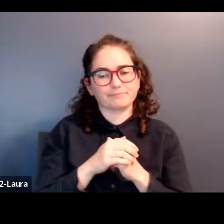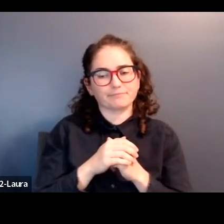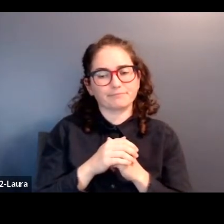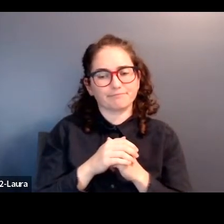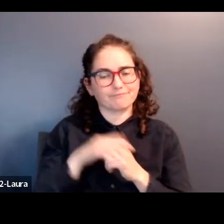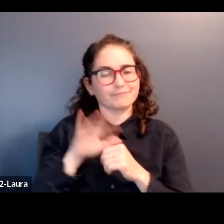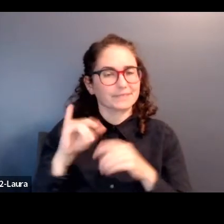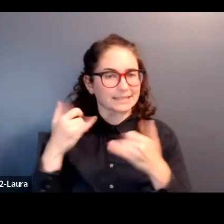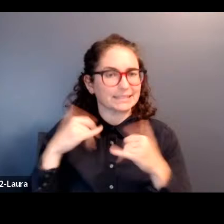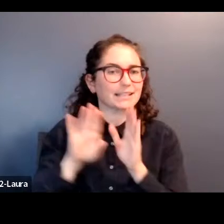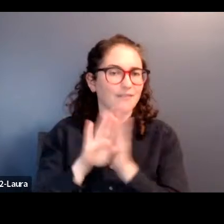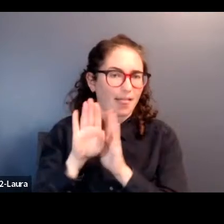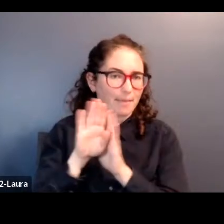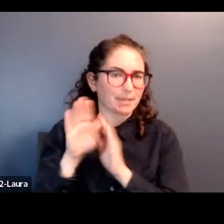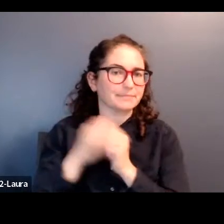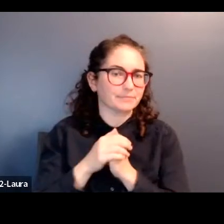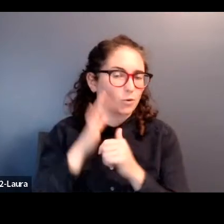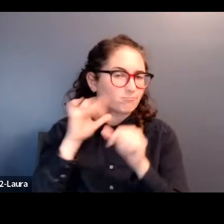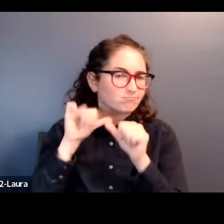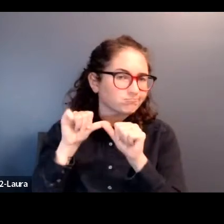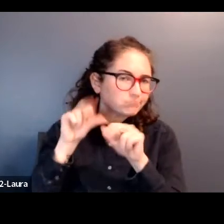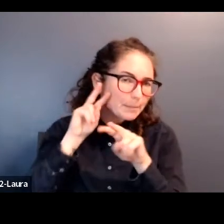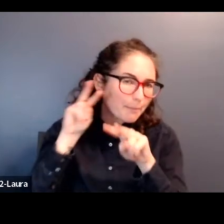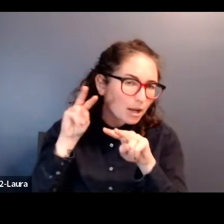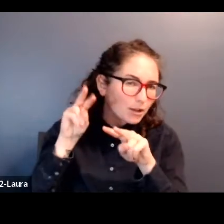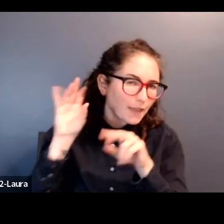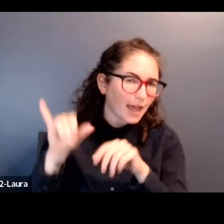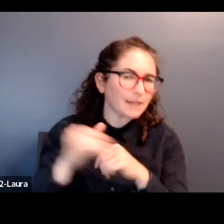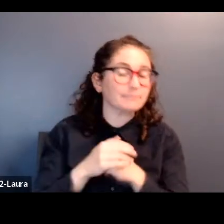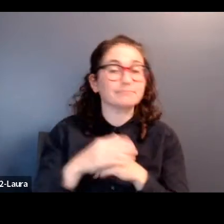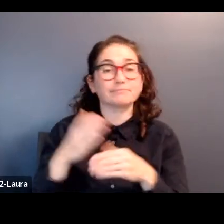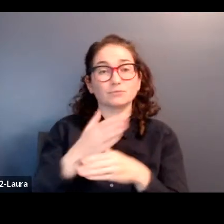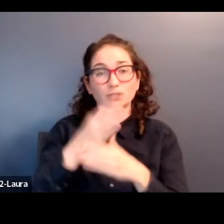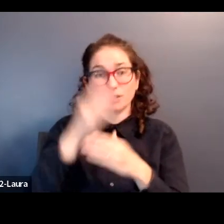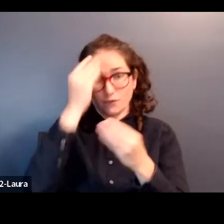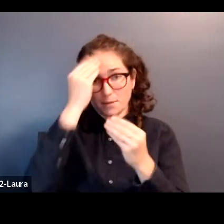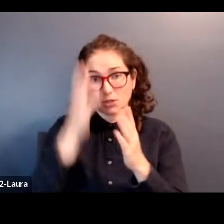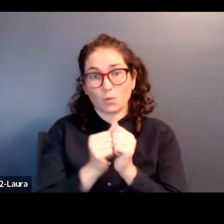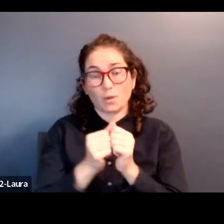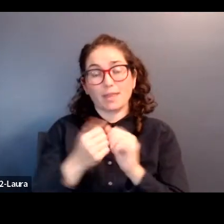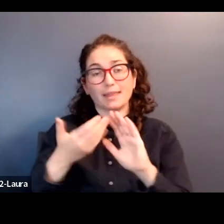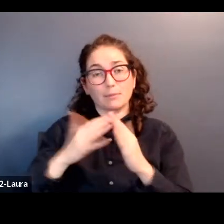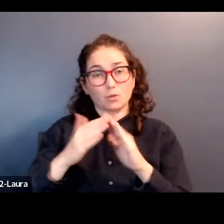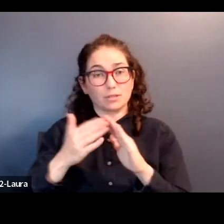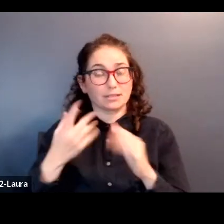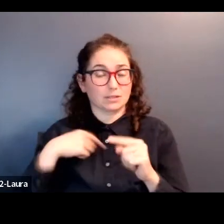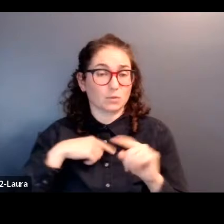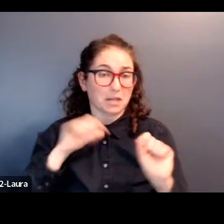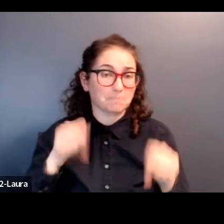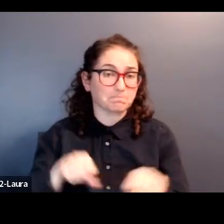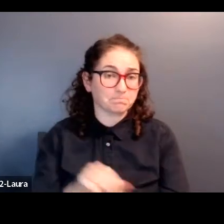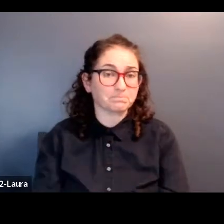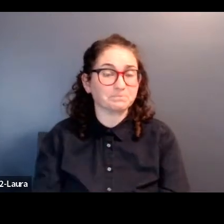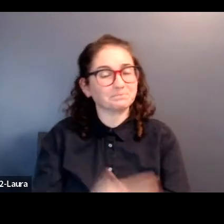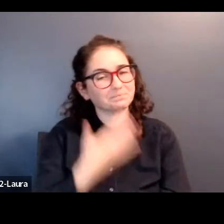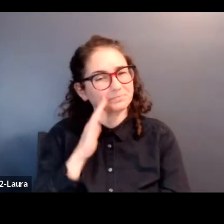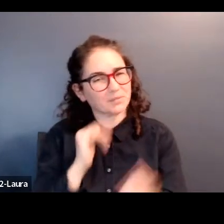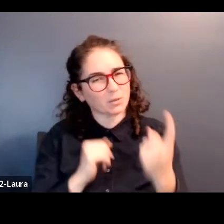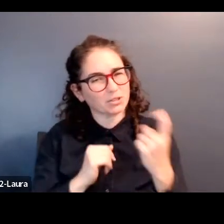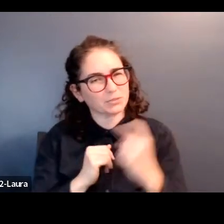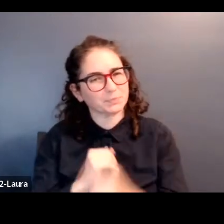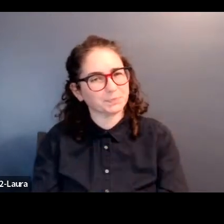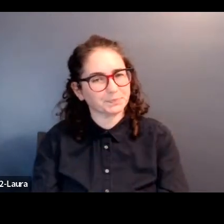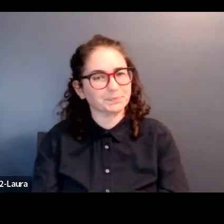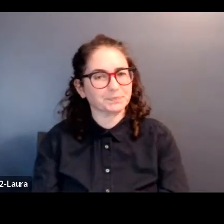is developing. So we will continue to monitor it and share that information with communities as we're able to. But thank you for the question.